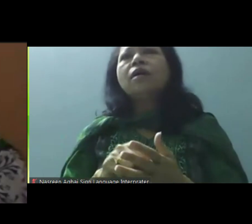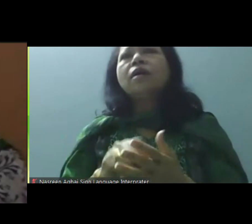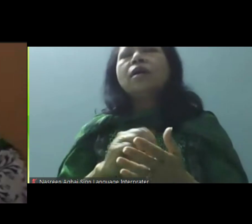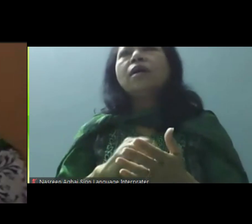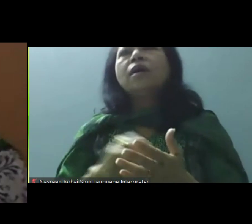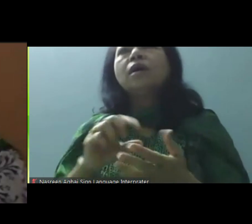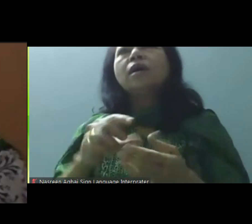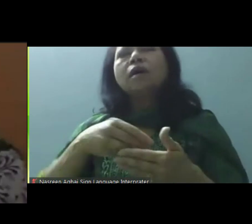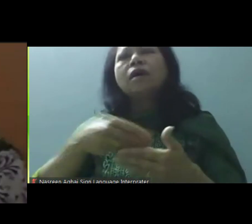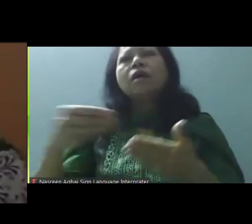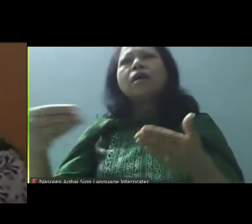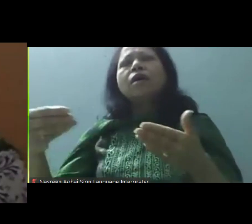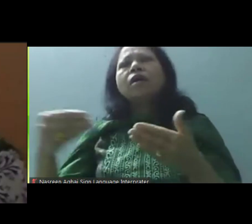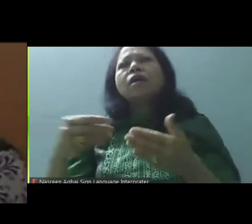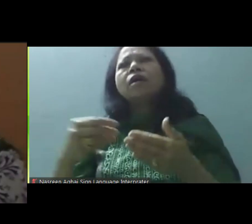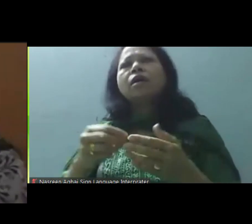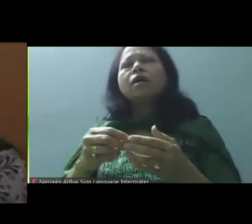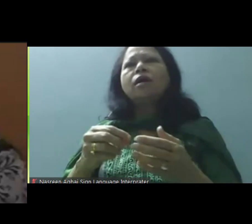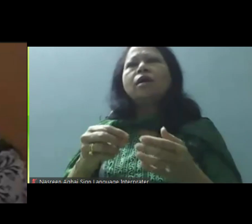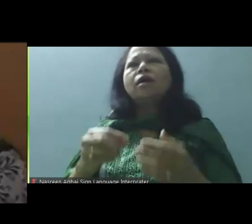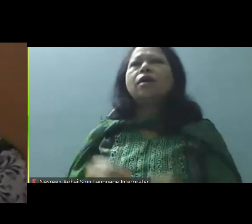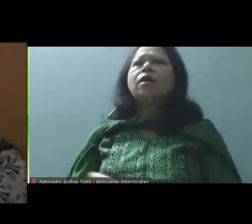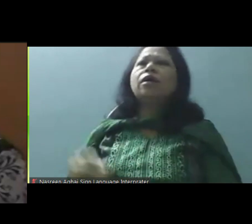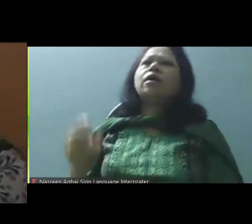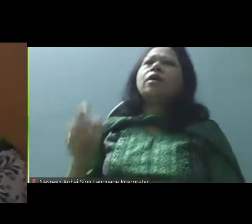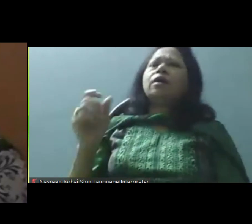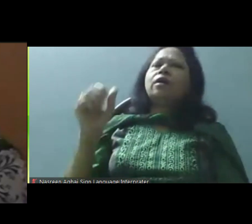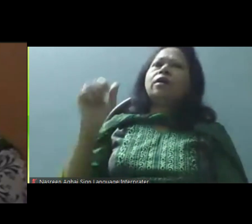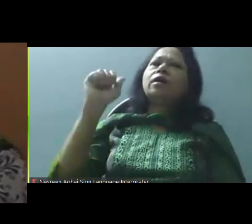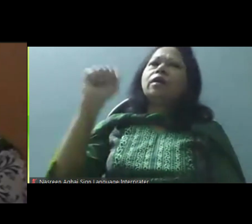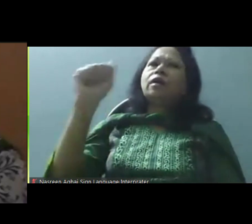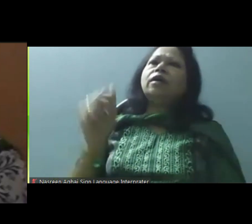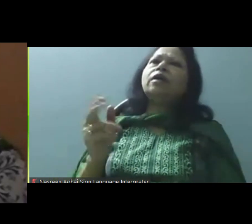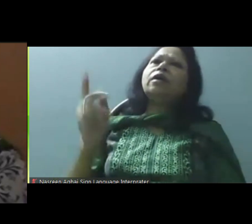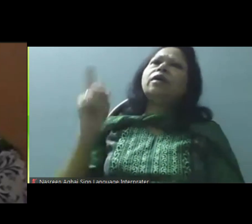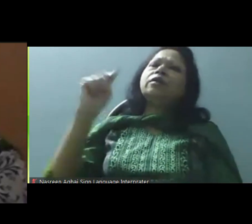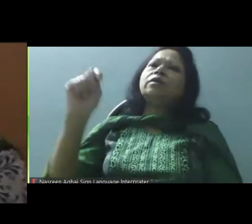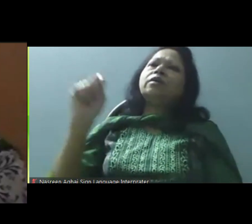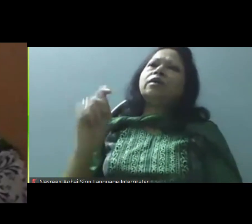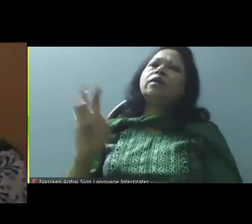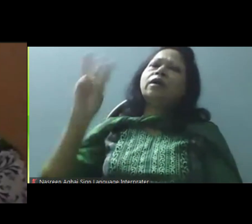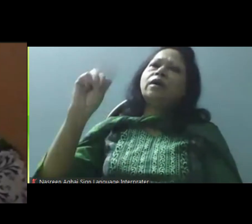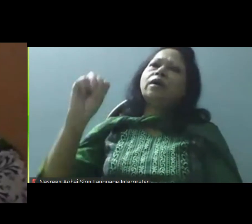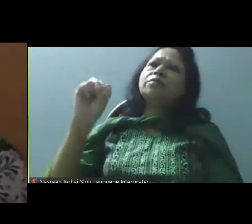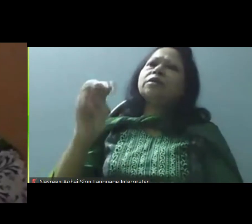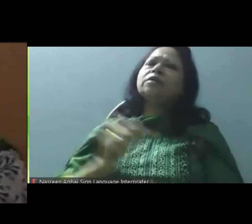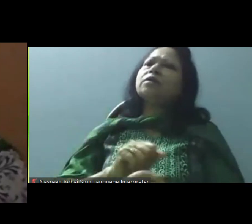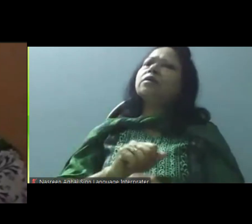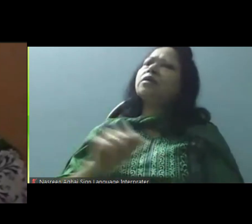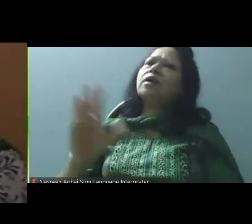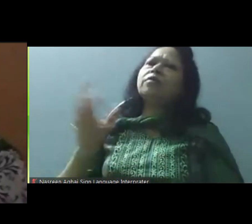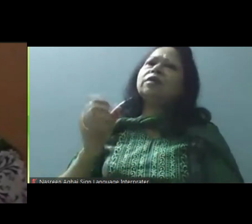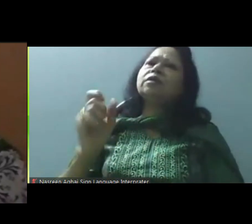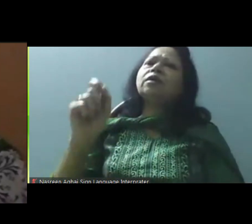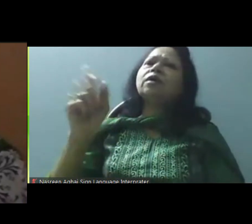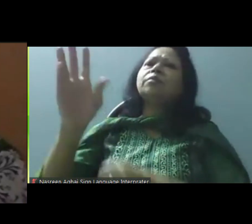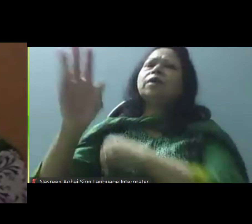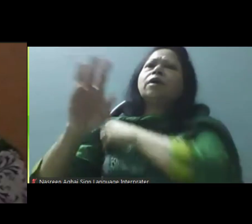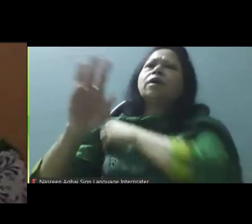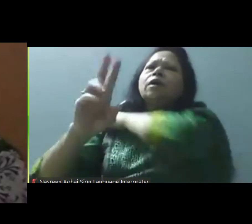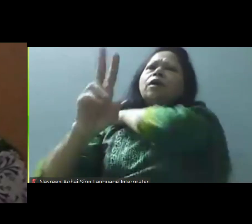bank provide us ATM service, but there are I think in Karachi there are 2 or